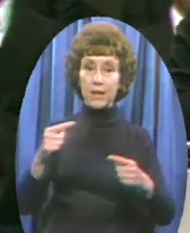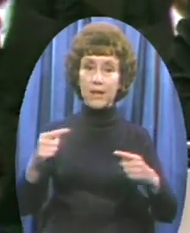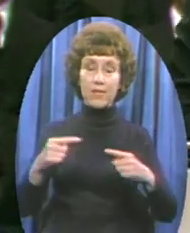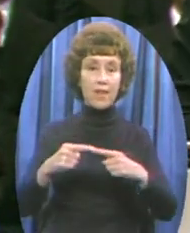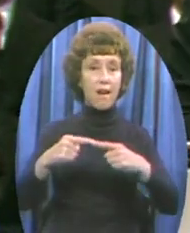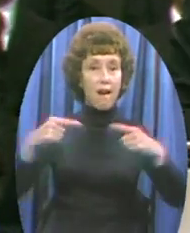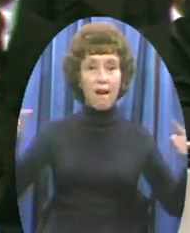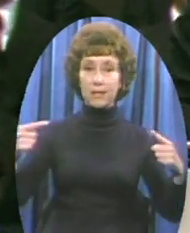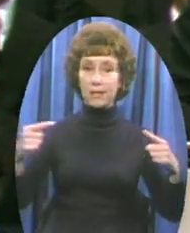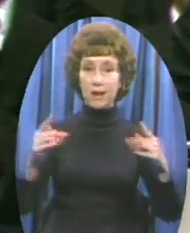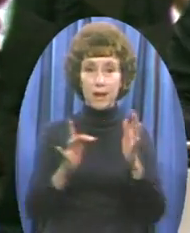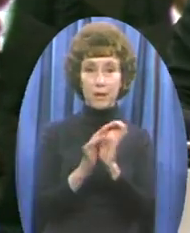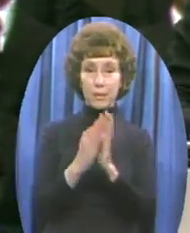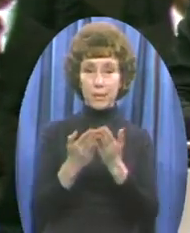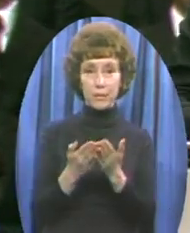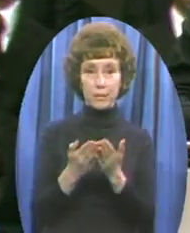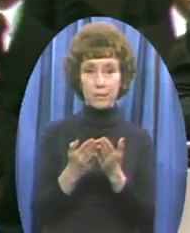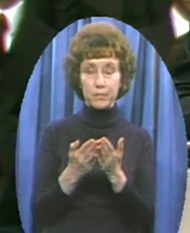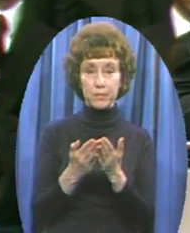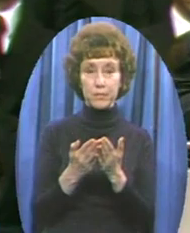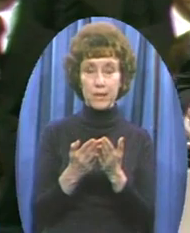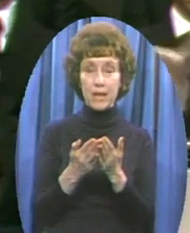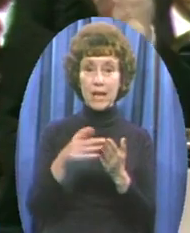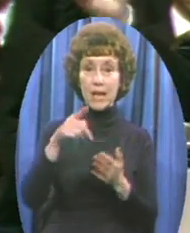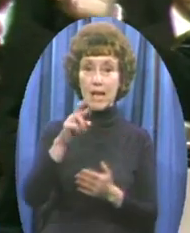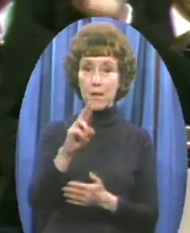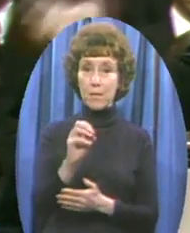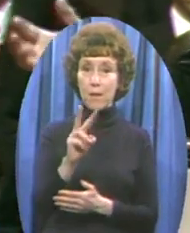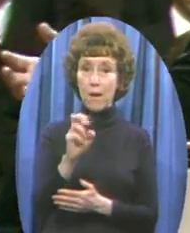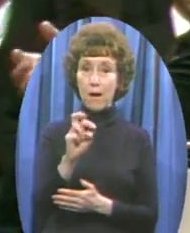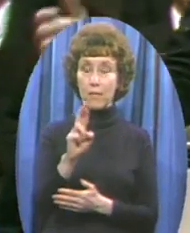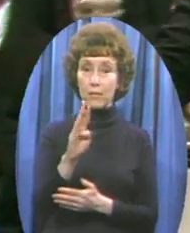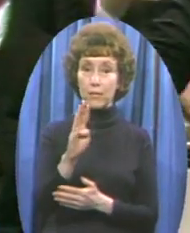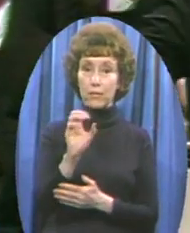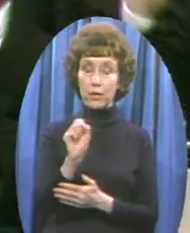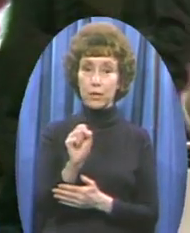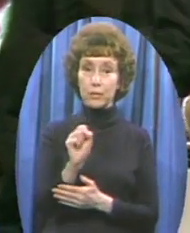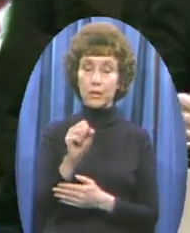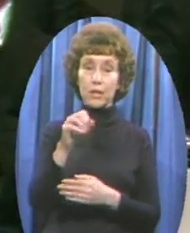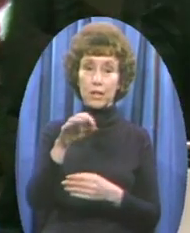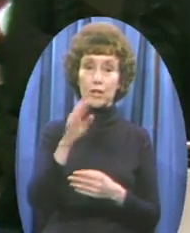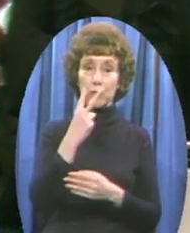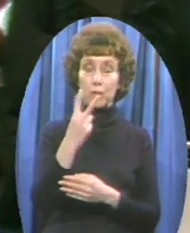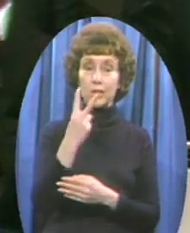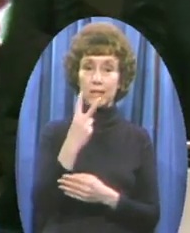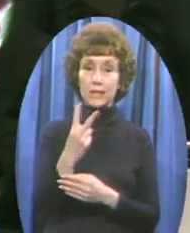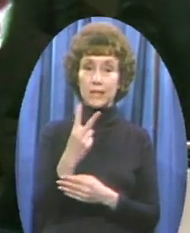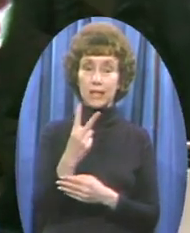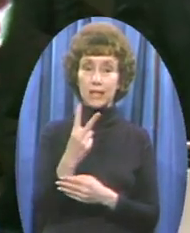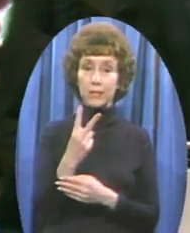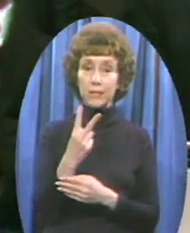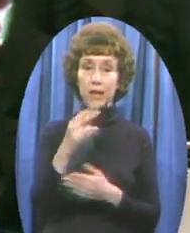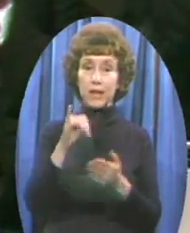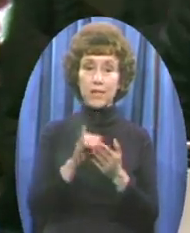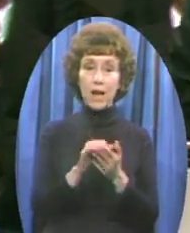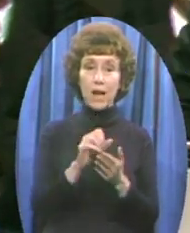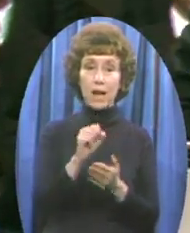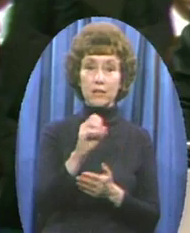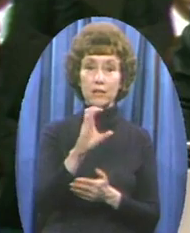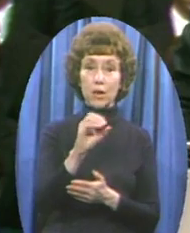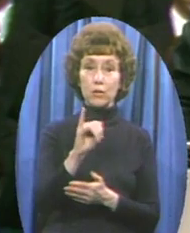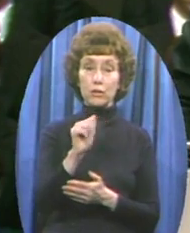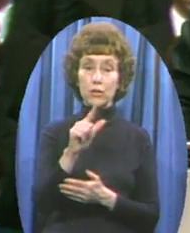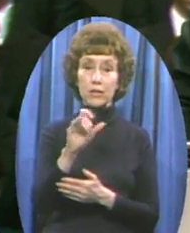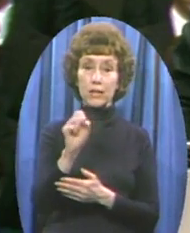of Proverbs. And the right to own property is a God-given right. Here in America, I